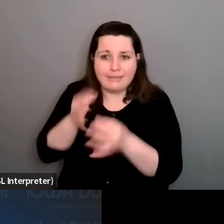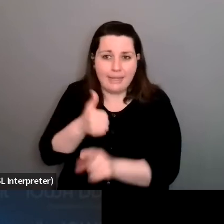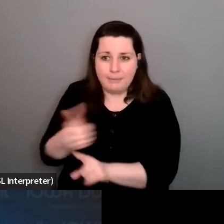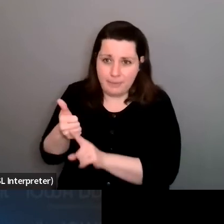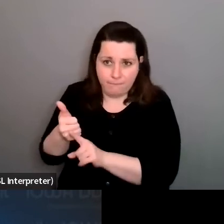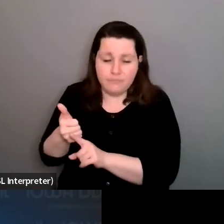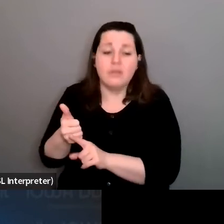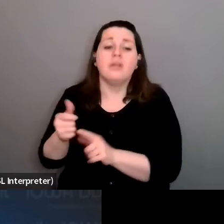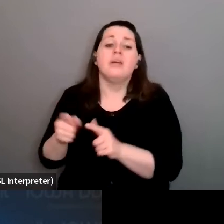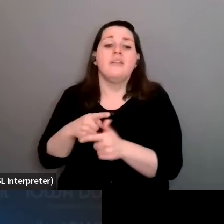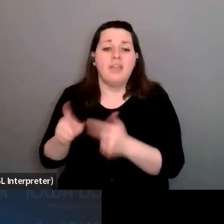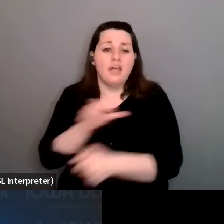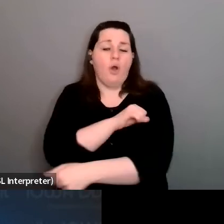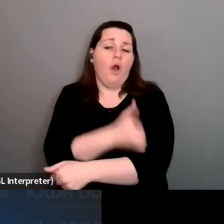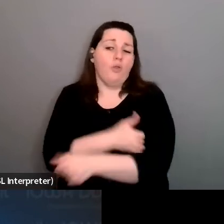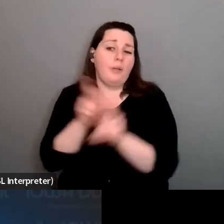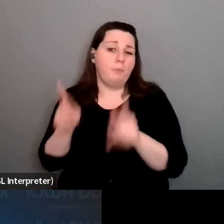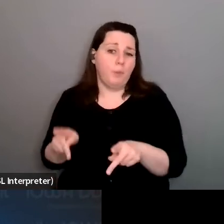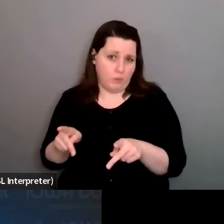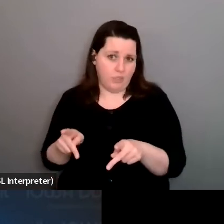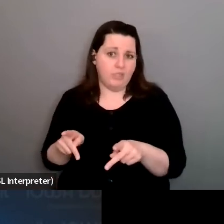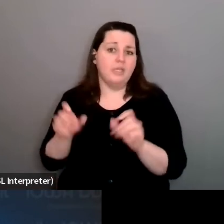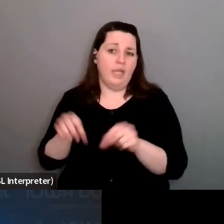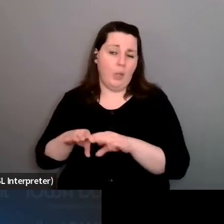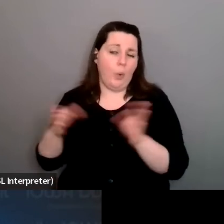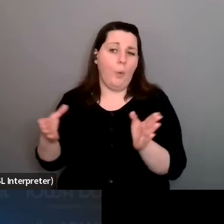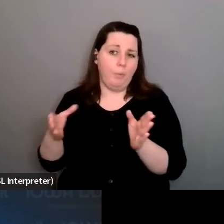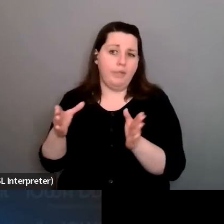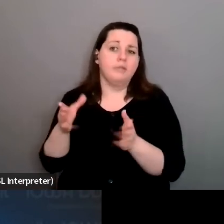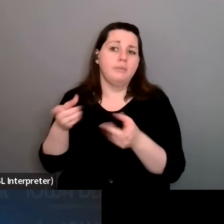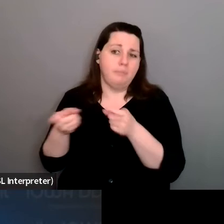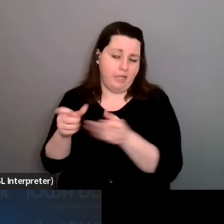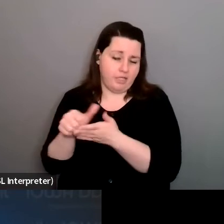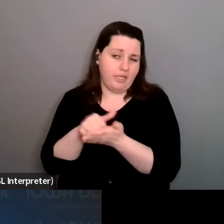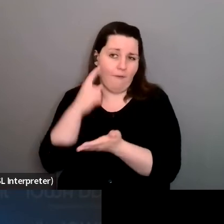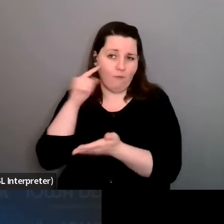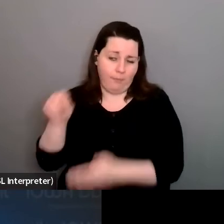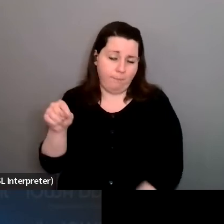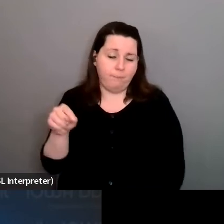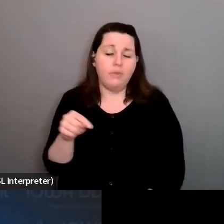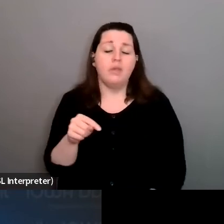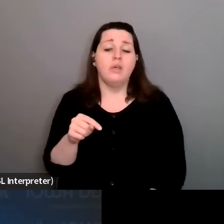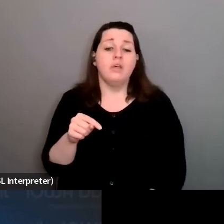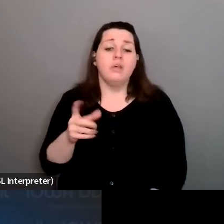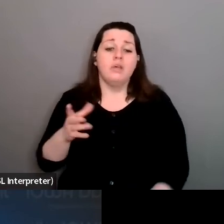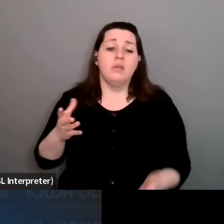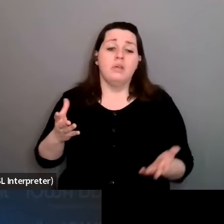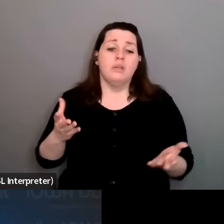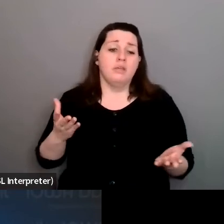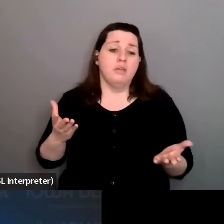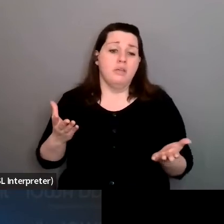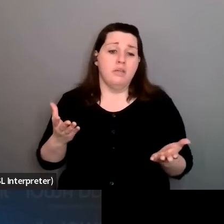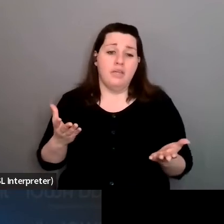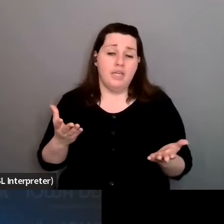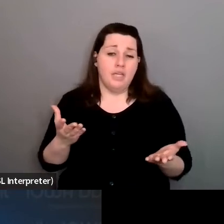an authorized individual is going to be able to open and manage that account on their behalf. And maybe one of the best things that happened